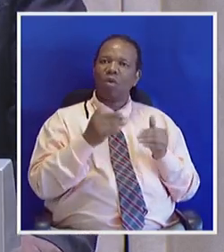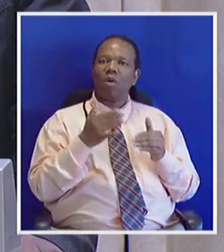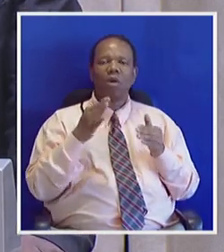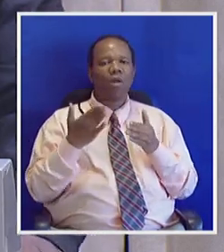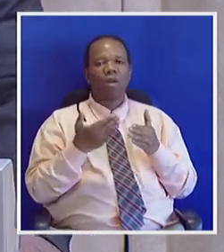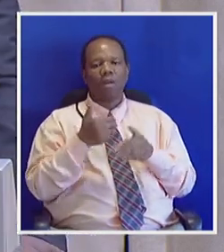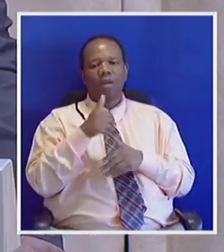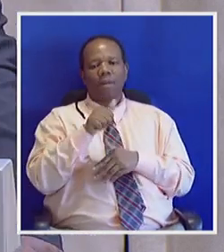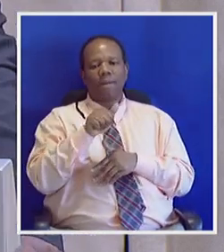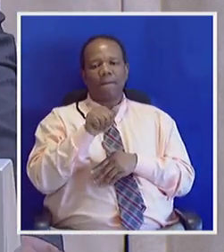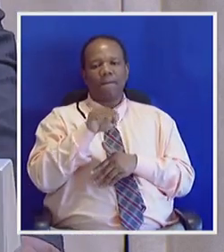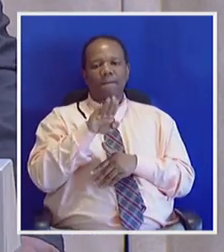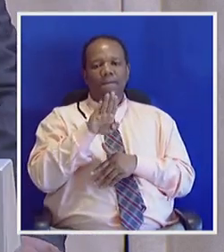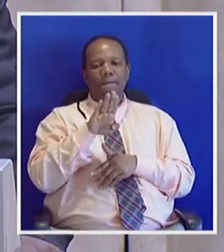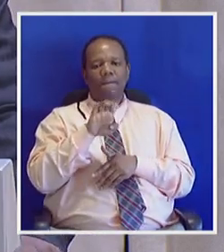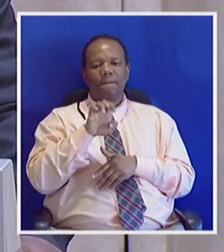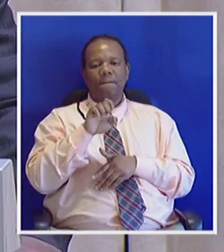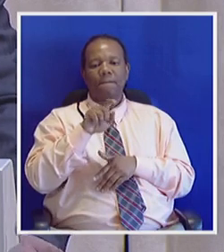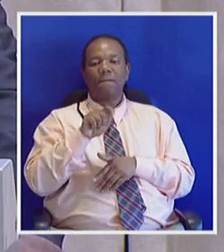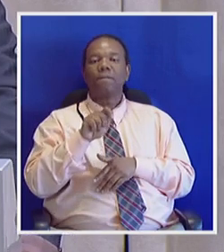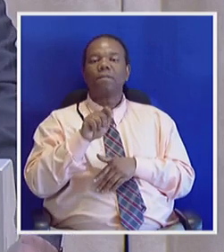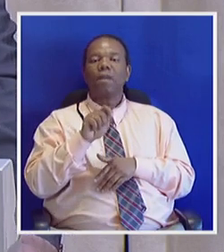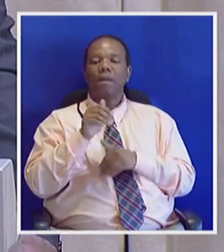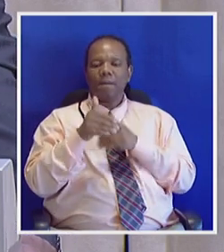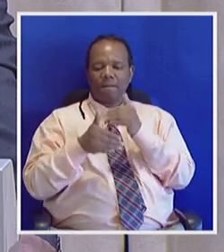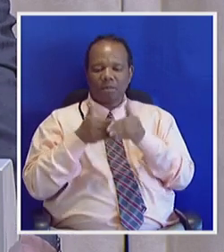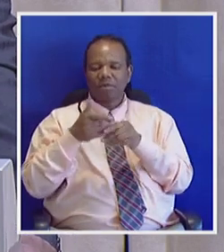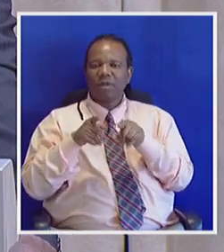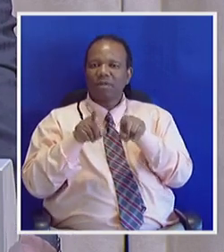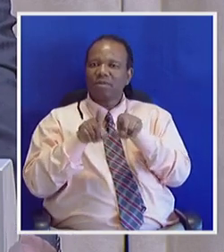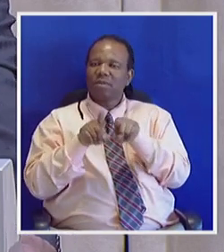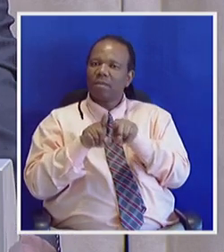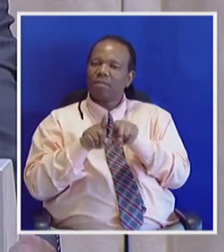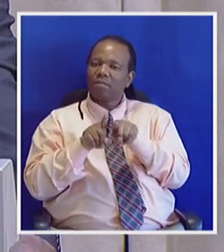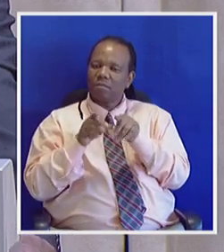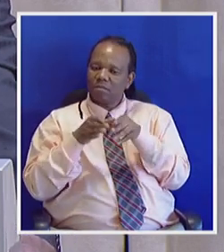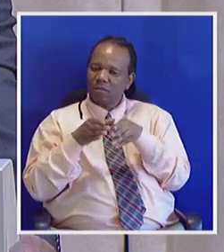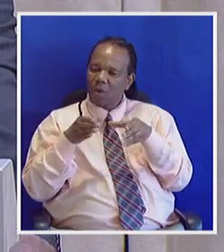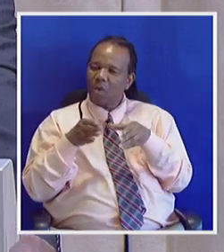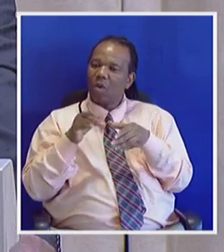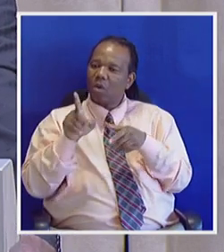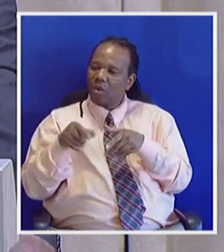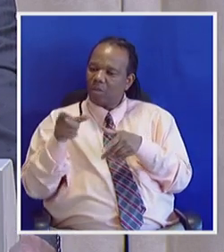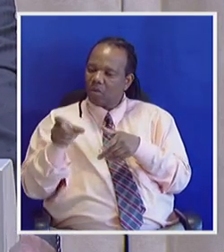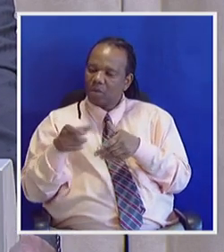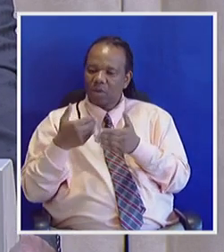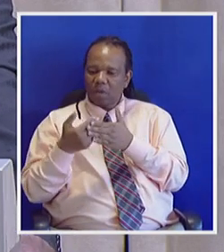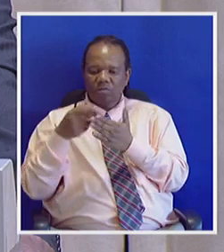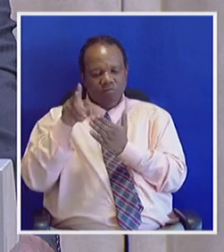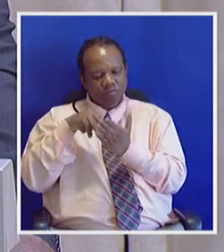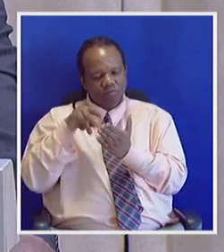our ABET processes have also contributed a great deal in eliminating